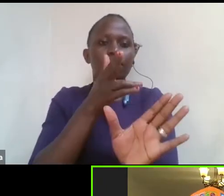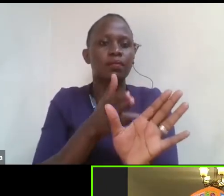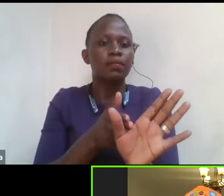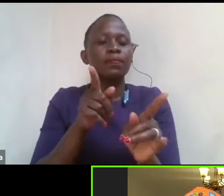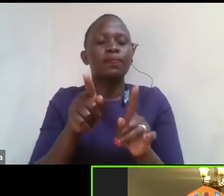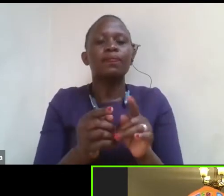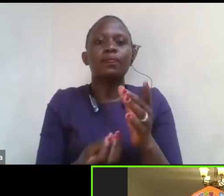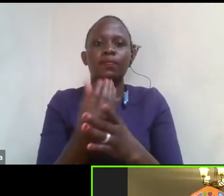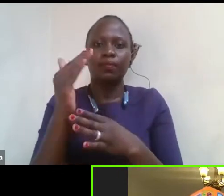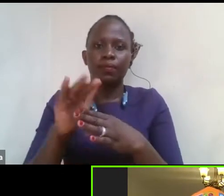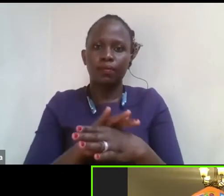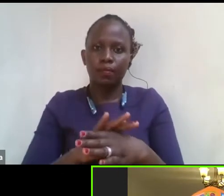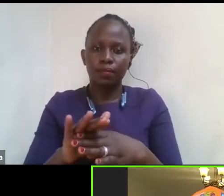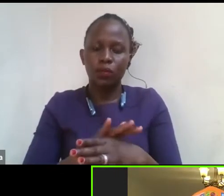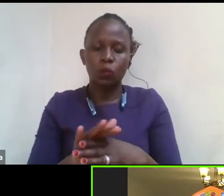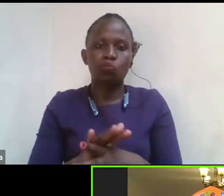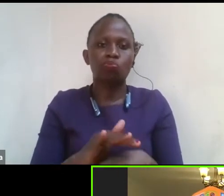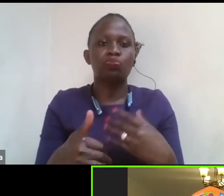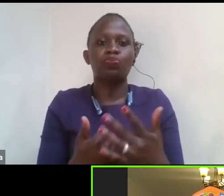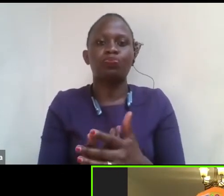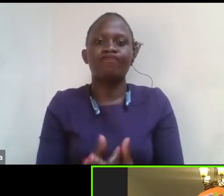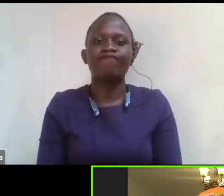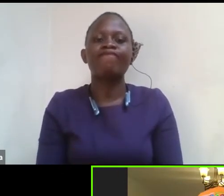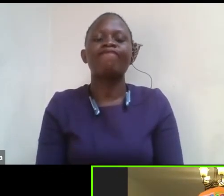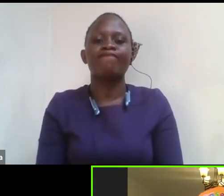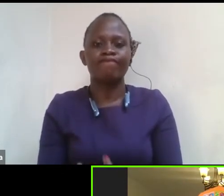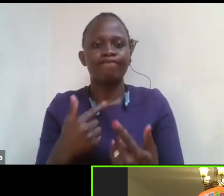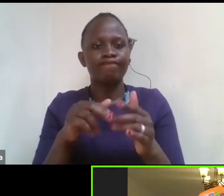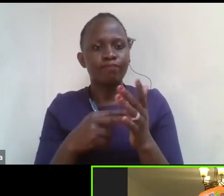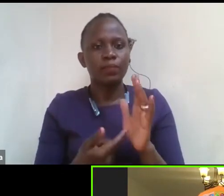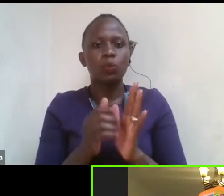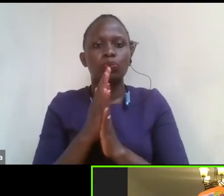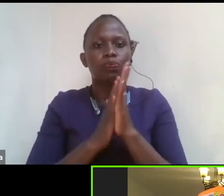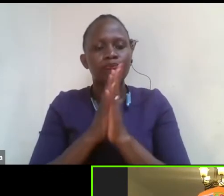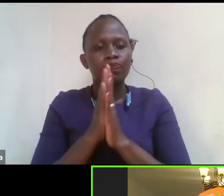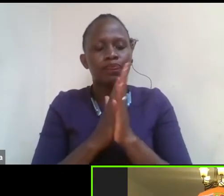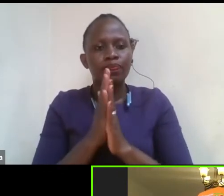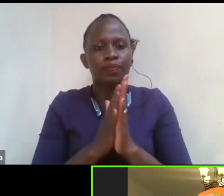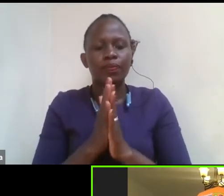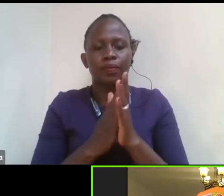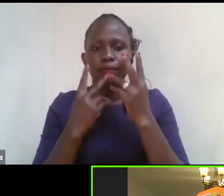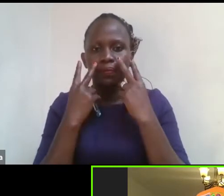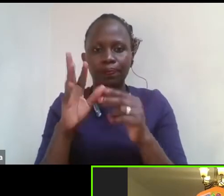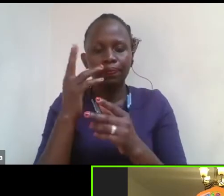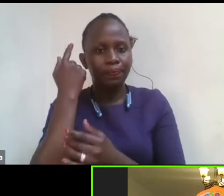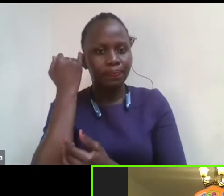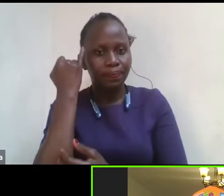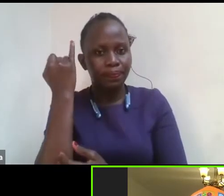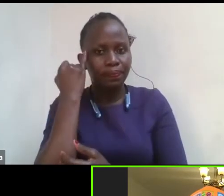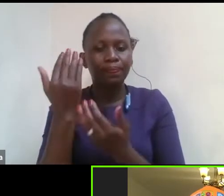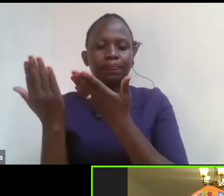and entrepreneurship facilitation side. So I'll be looking forward to your thoughts, Tony. Welcome.